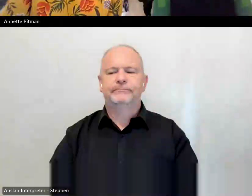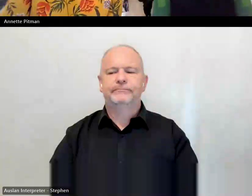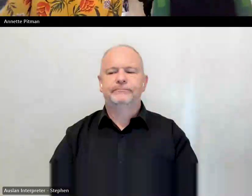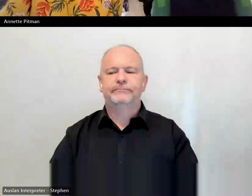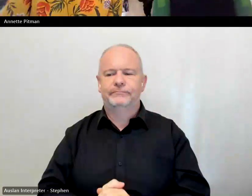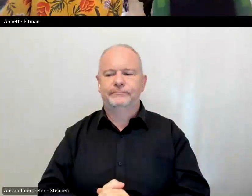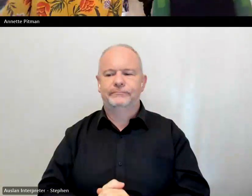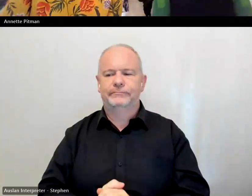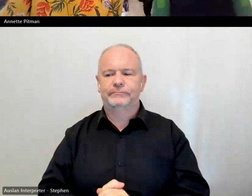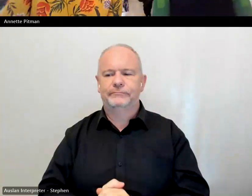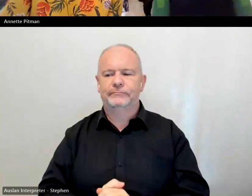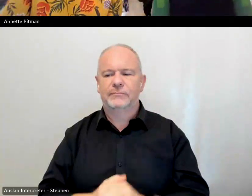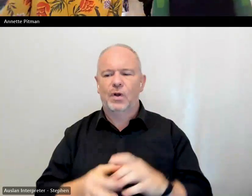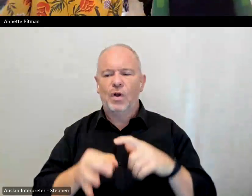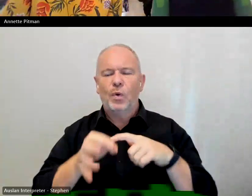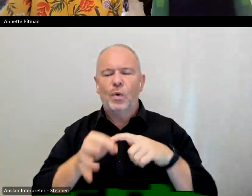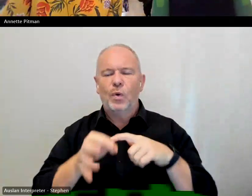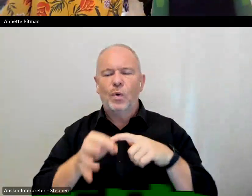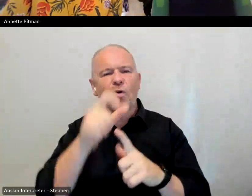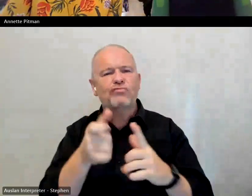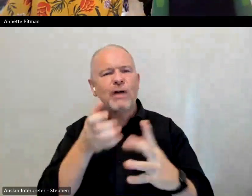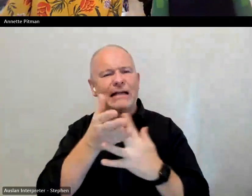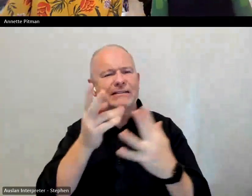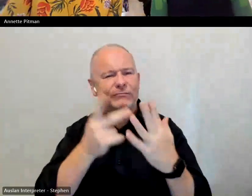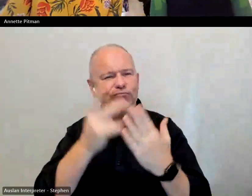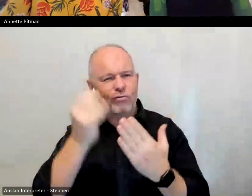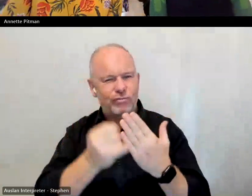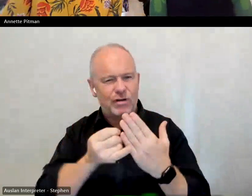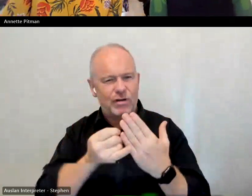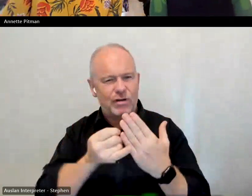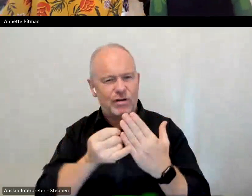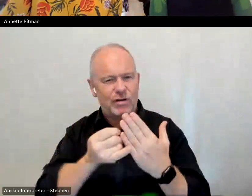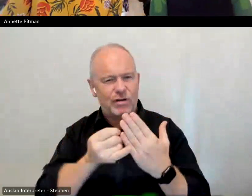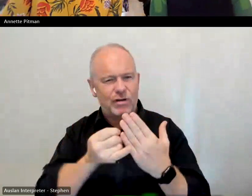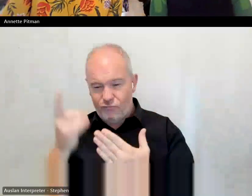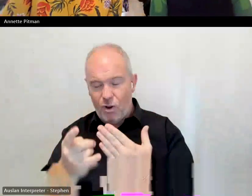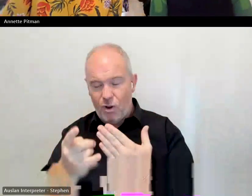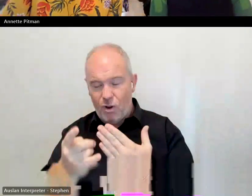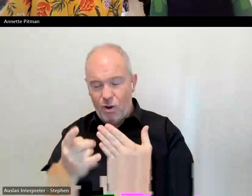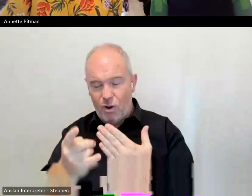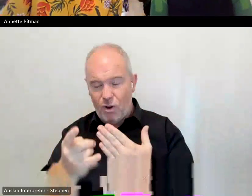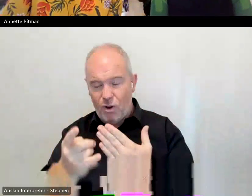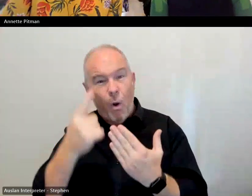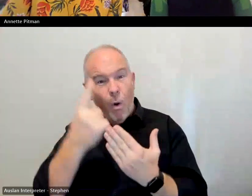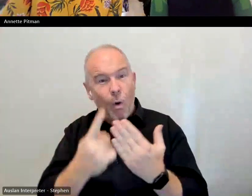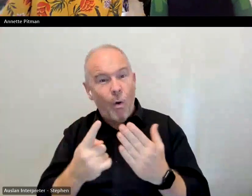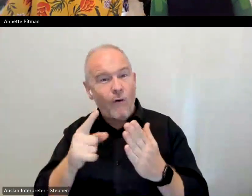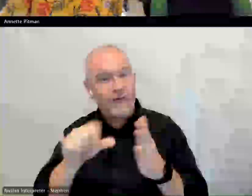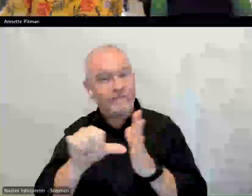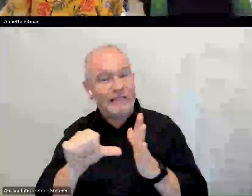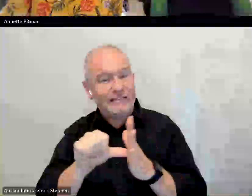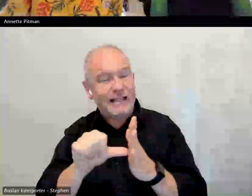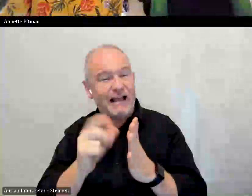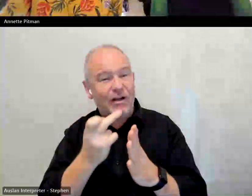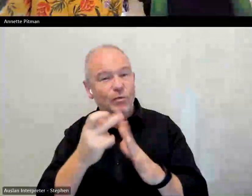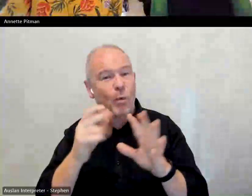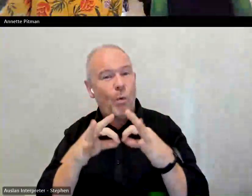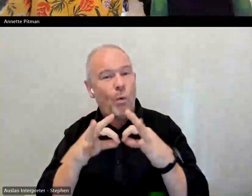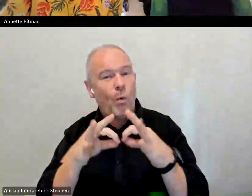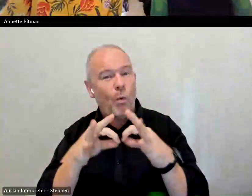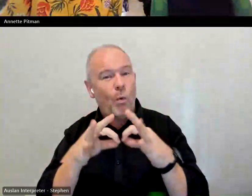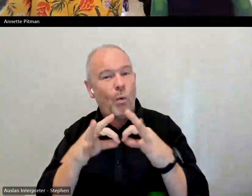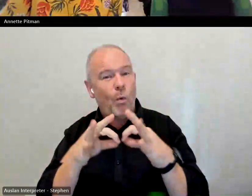Question about Cultural Access Program. Is Cultural Access Program the only project funding available to organisations if not